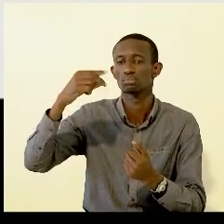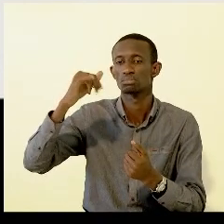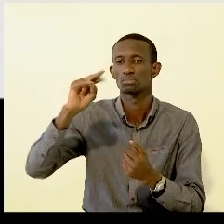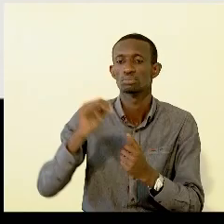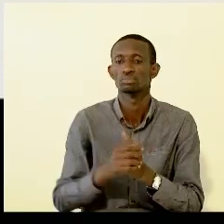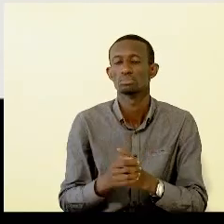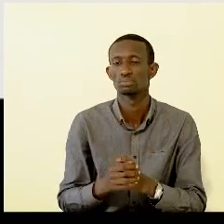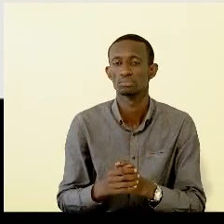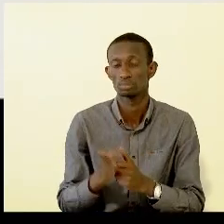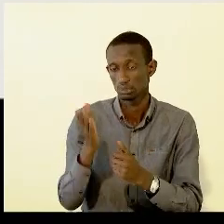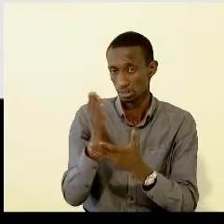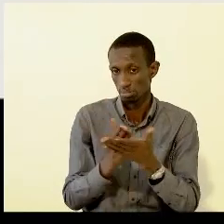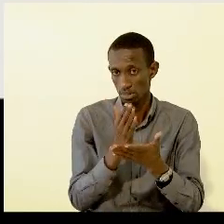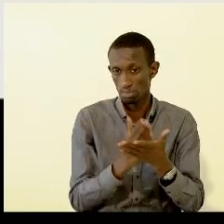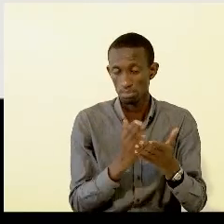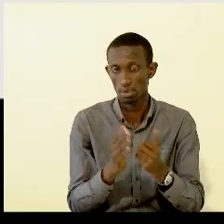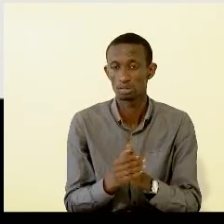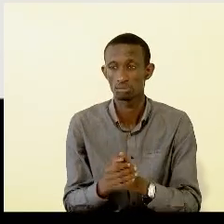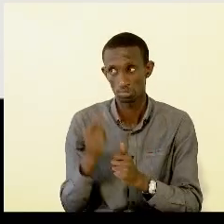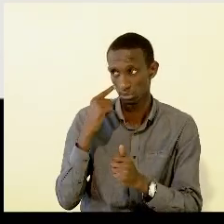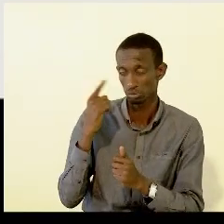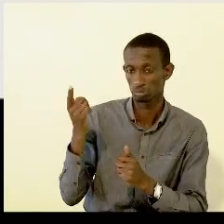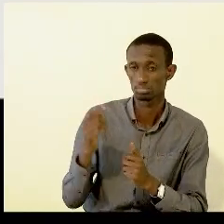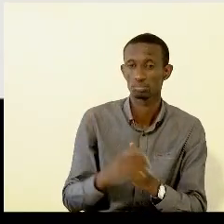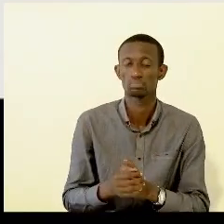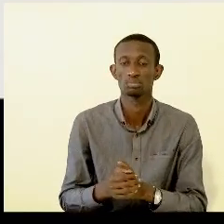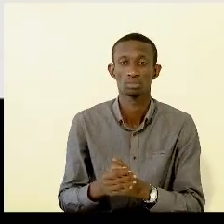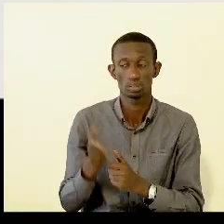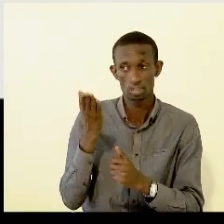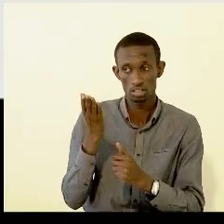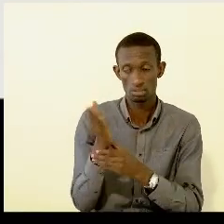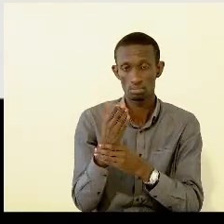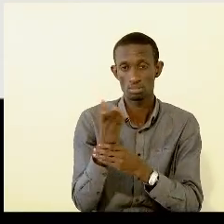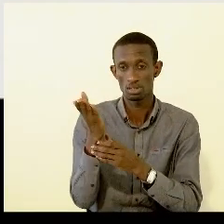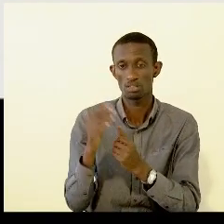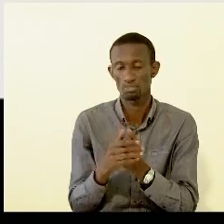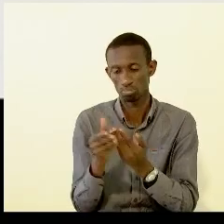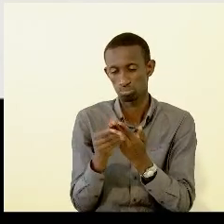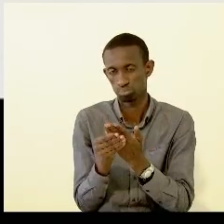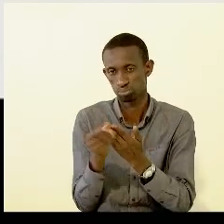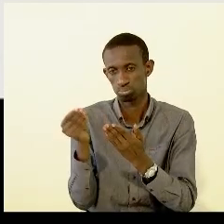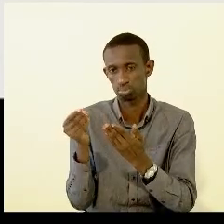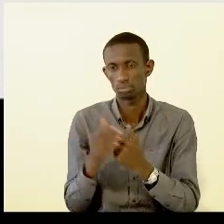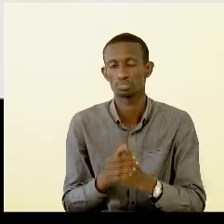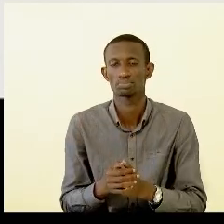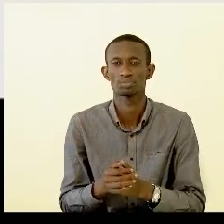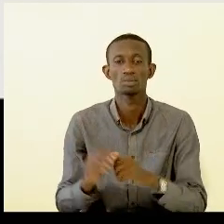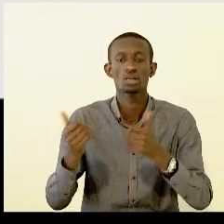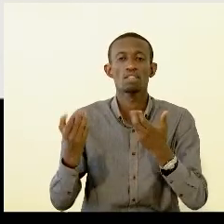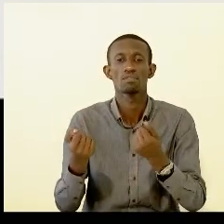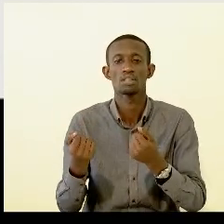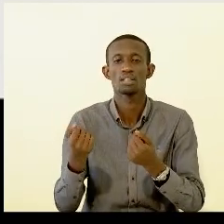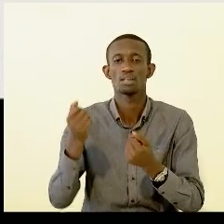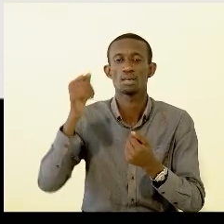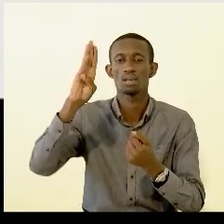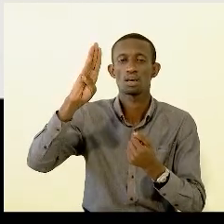part of the leaf. As you can see, this leaf is toothed. Then we have the leaf